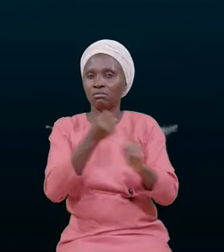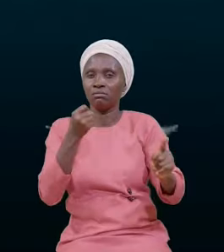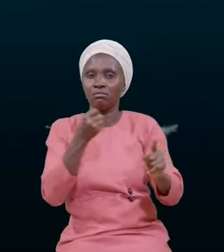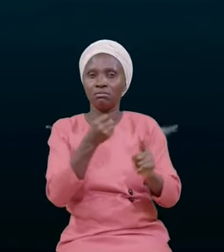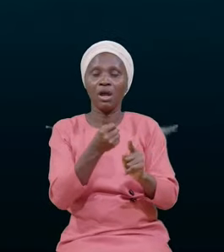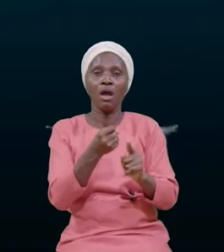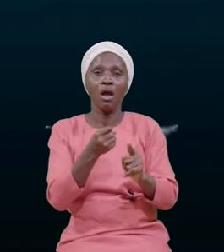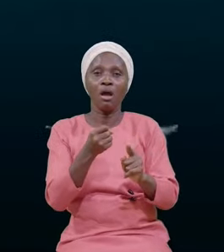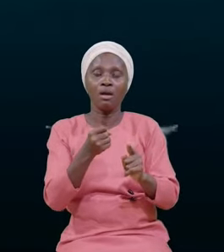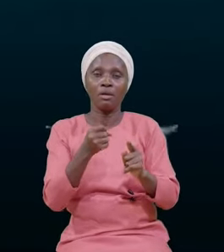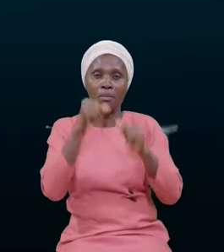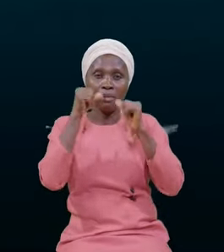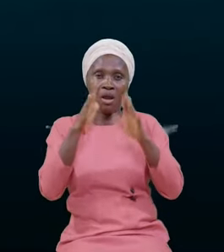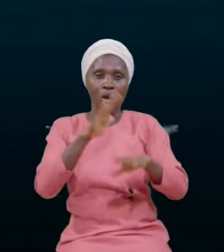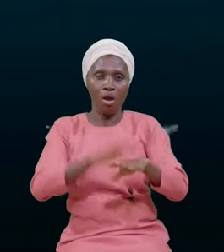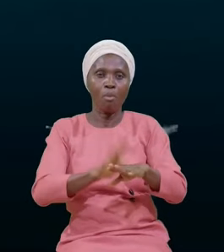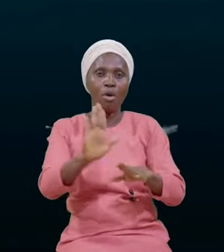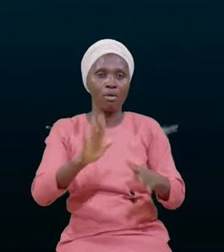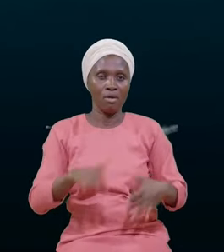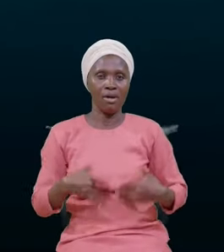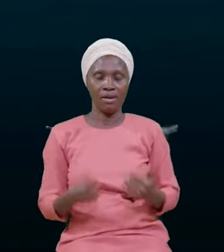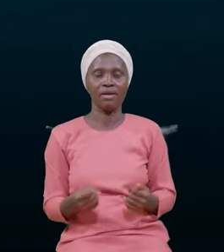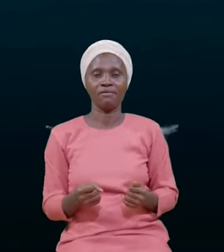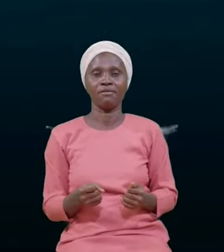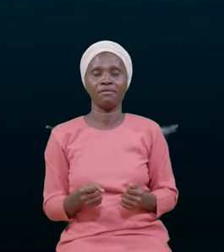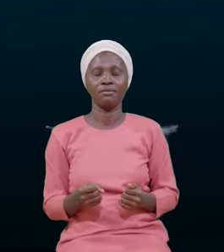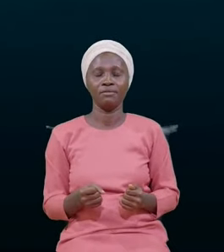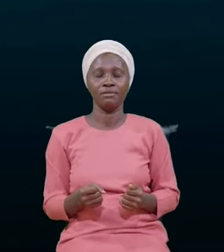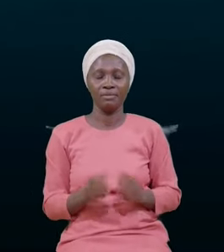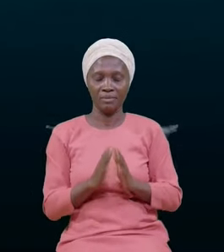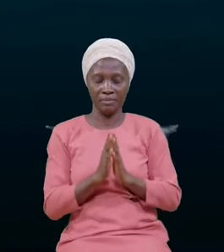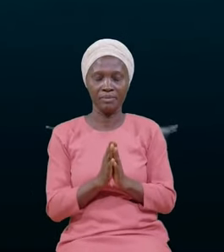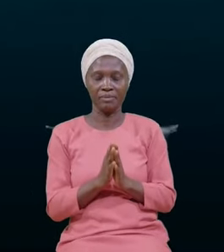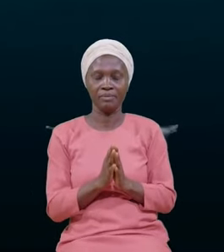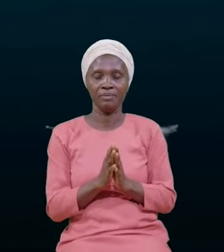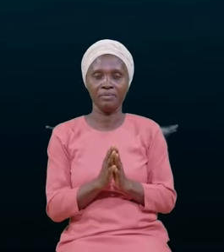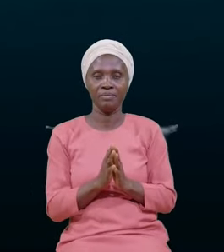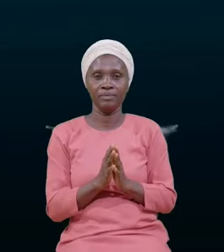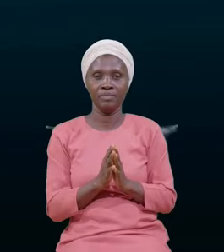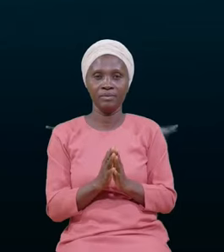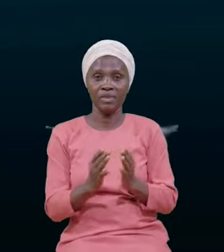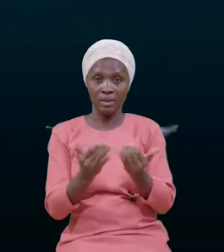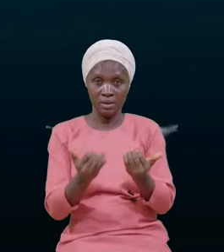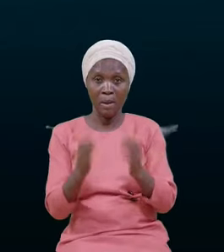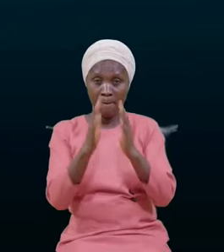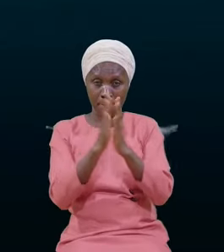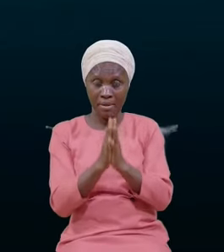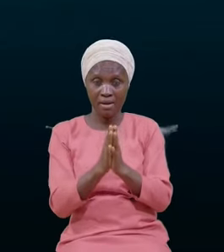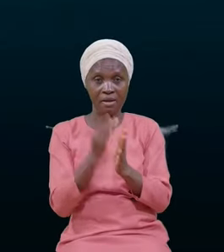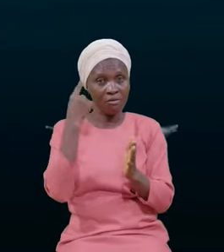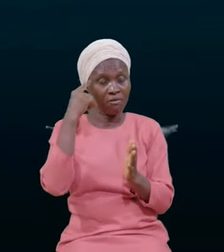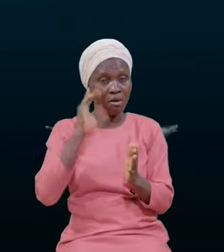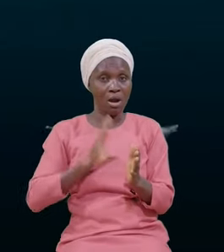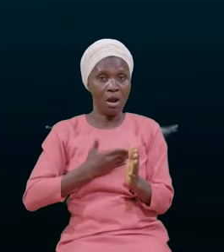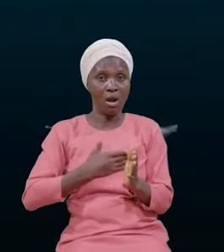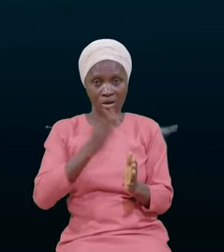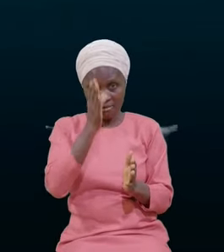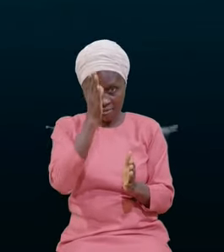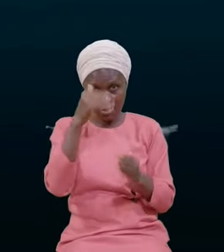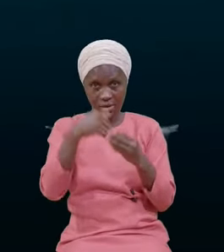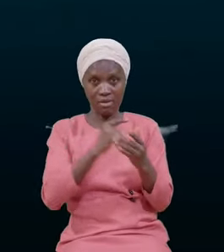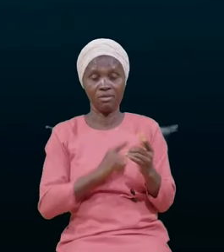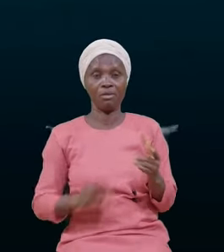Lord the convenor of the gck Our Father in the Lord Pastor